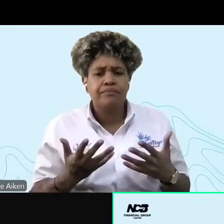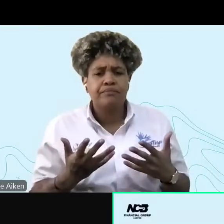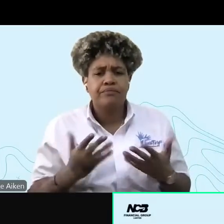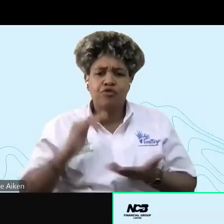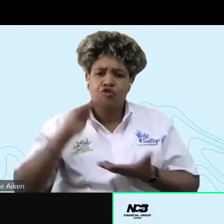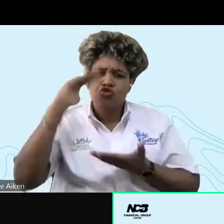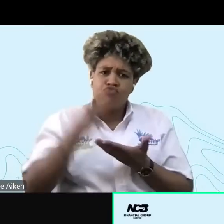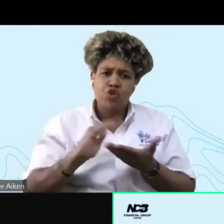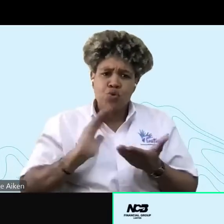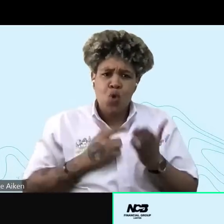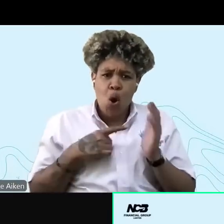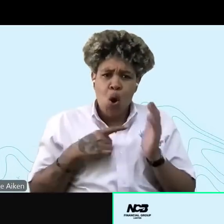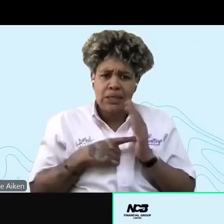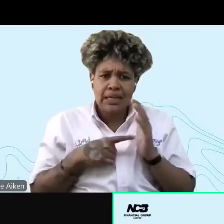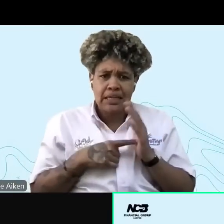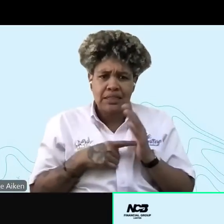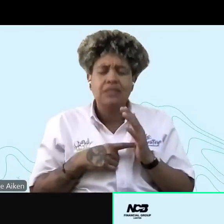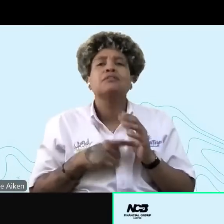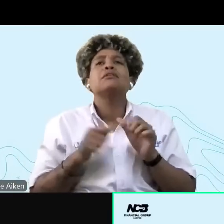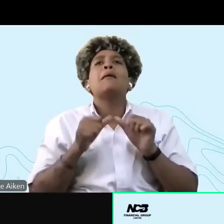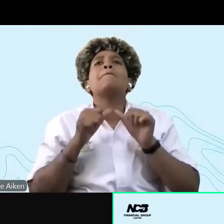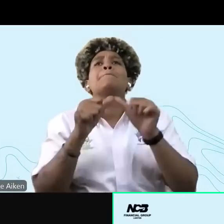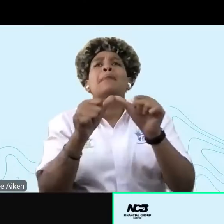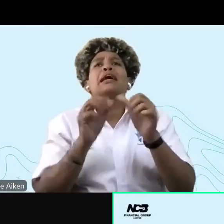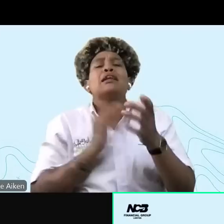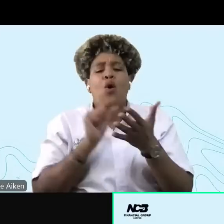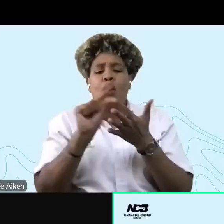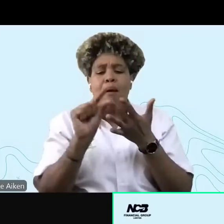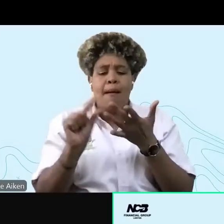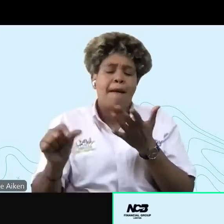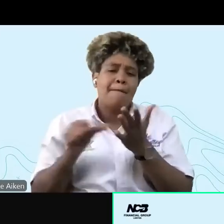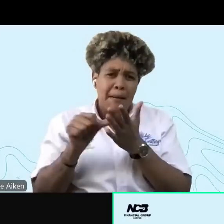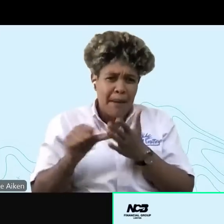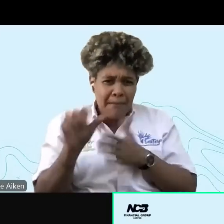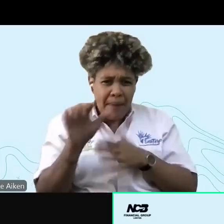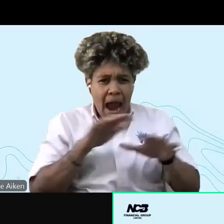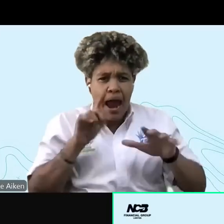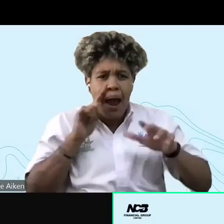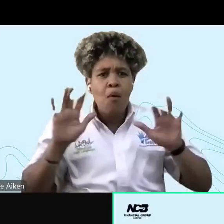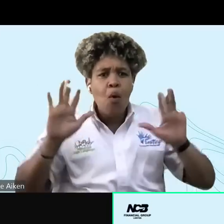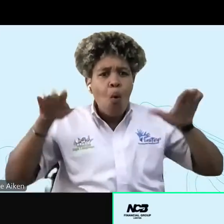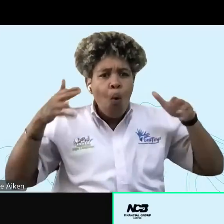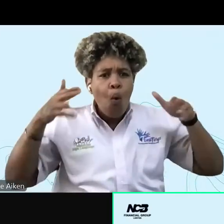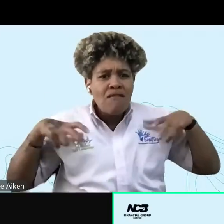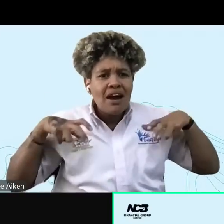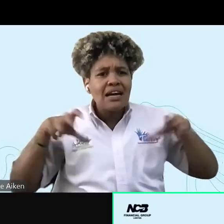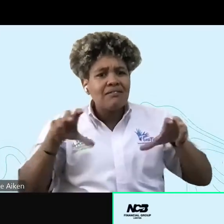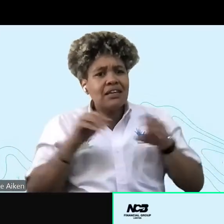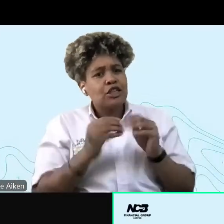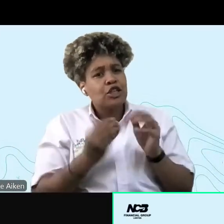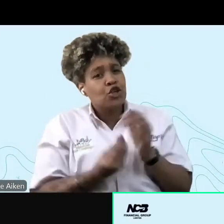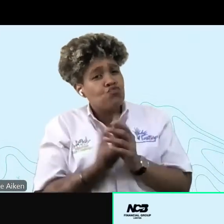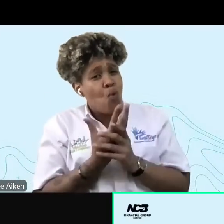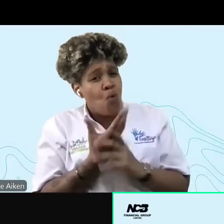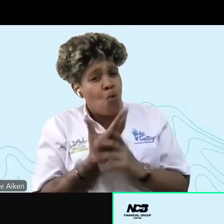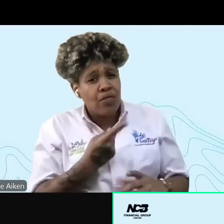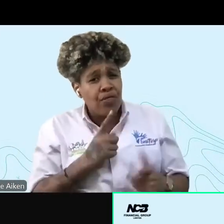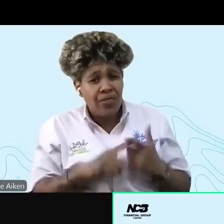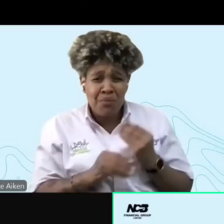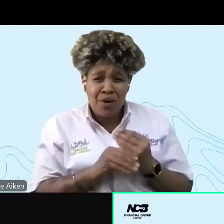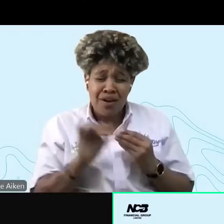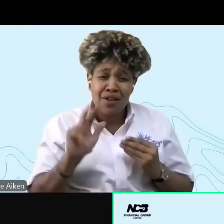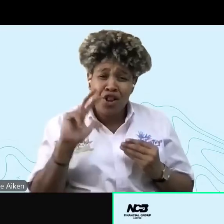reduce our debt, maintain our dividend payouts, reinvest in growth. In that